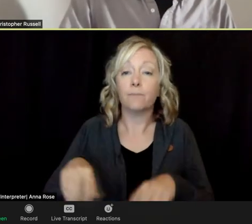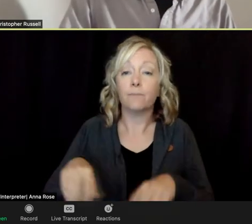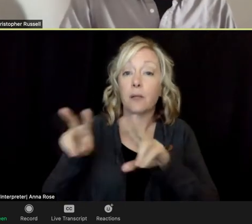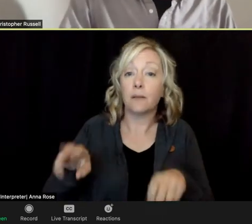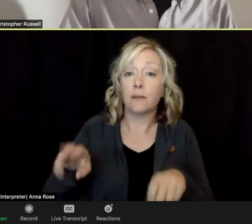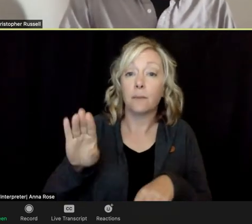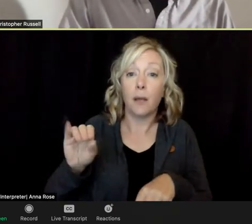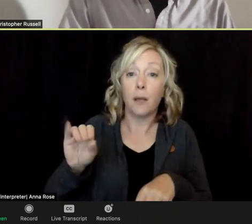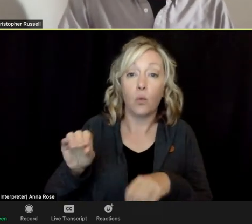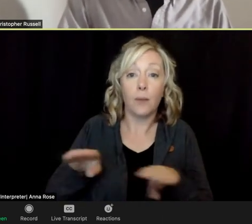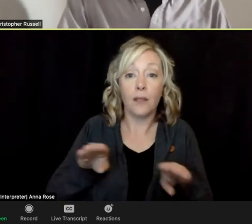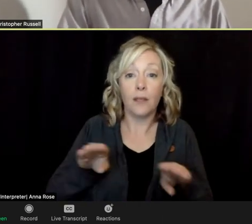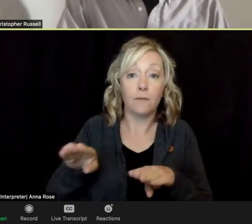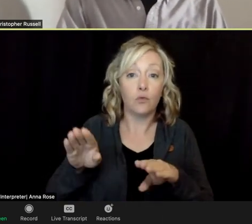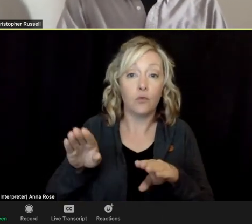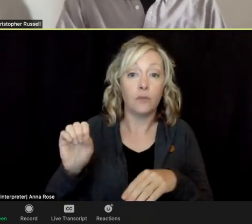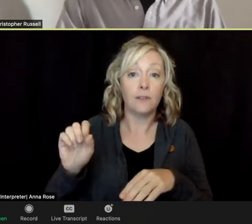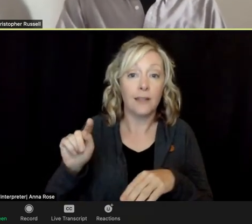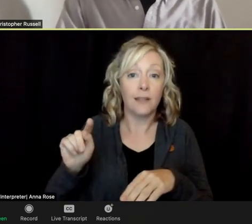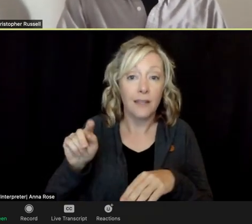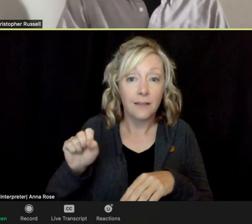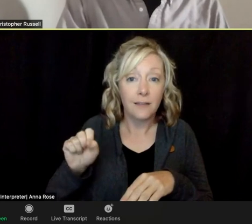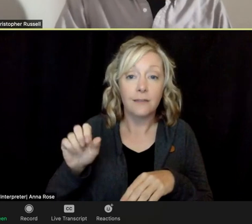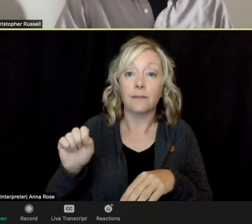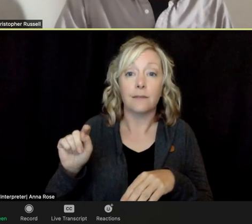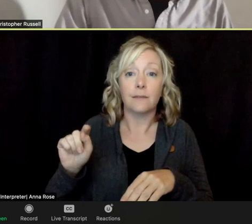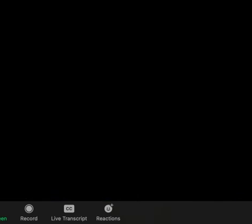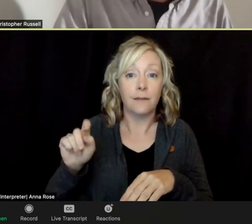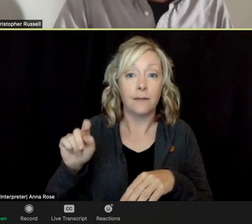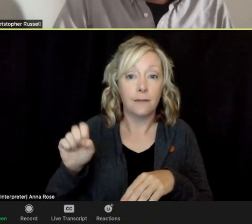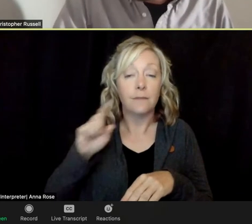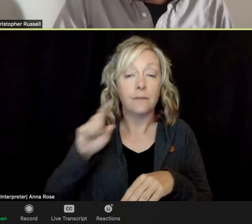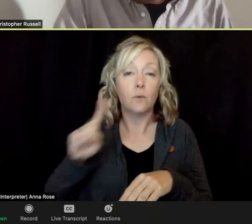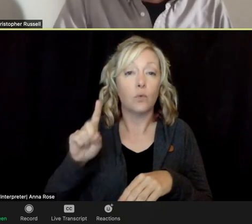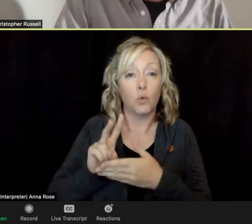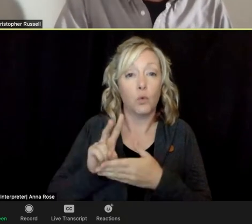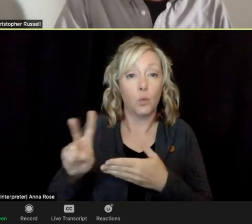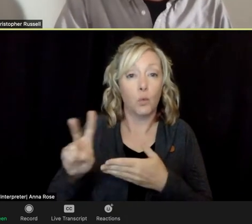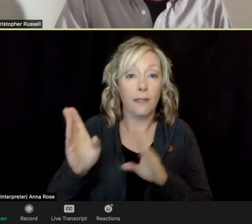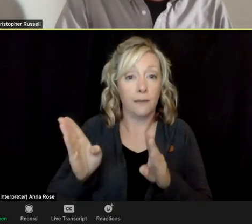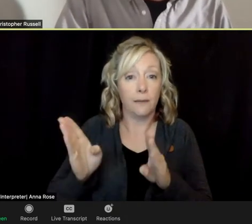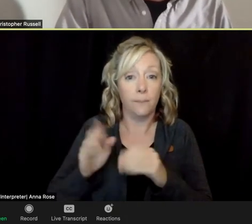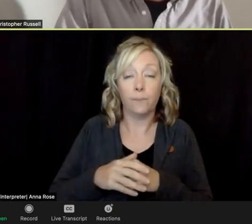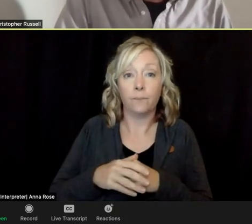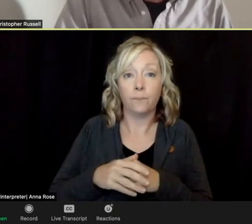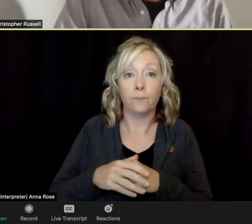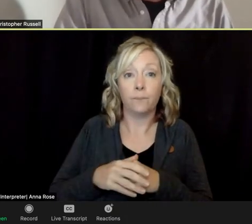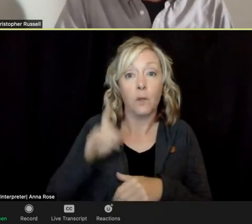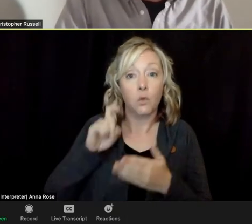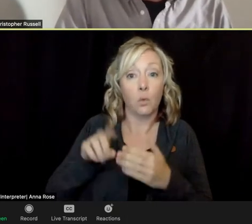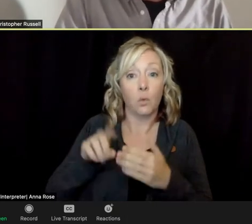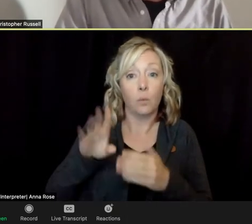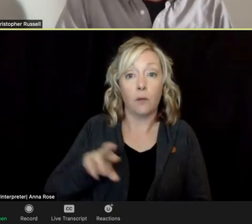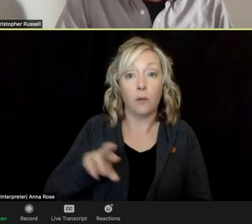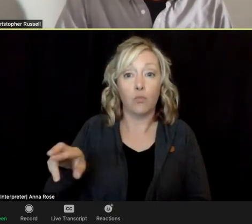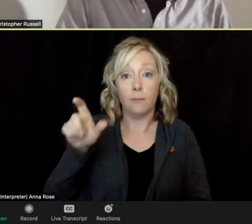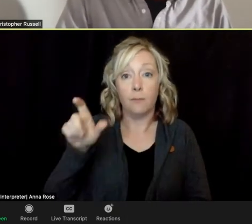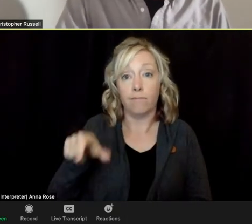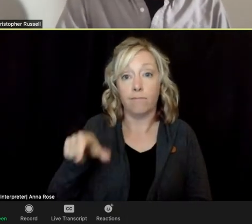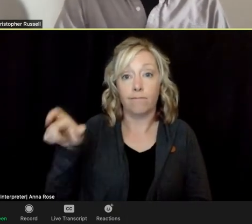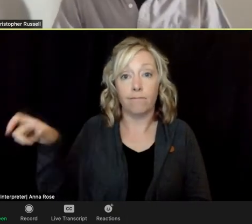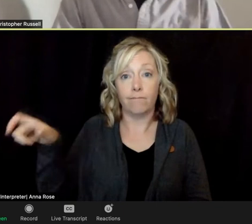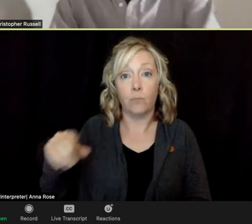states across like a 2-week period even, where we're going to take these states, and you see in the bottom right, those are the